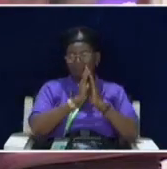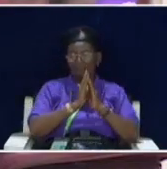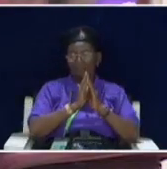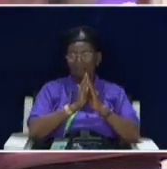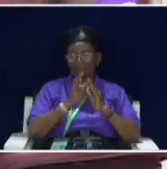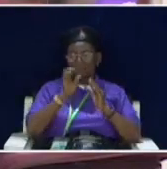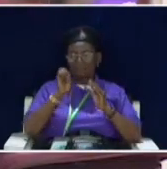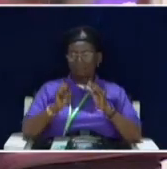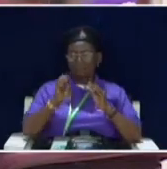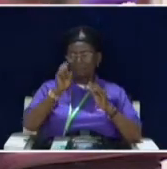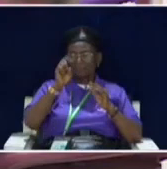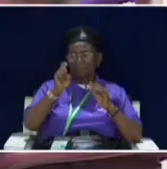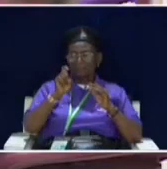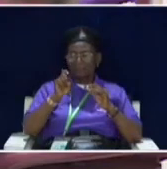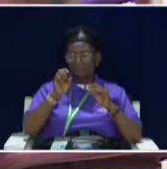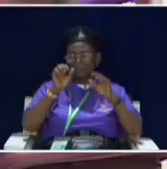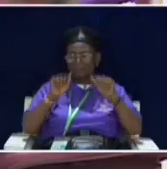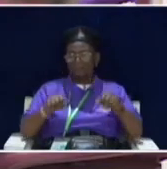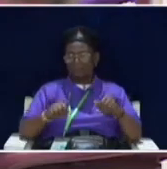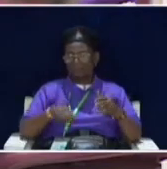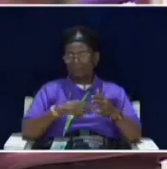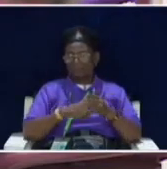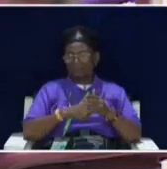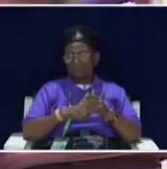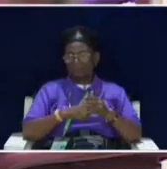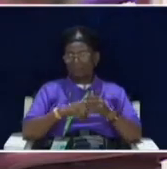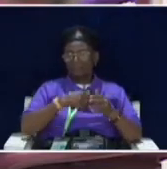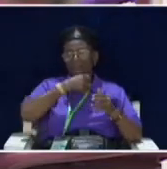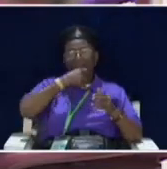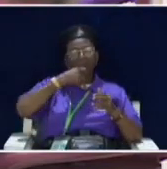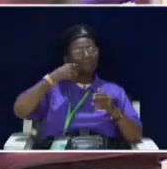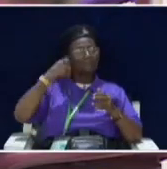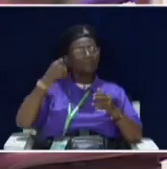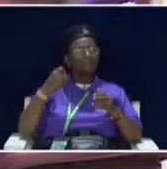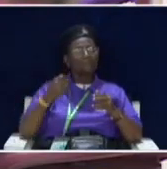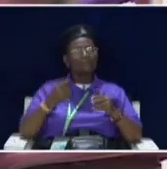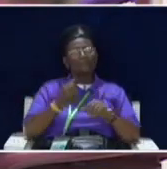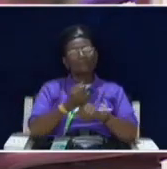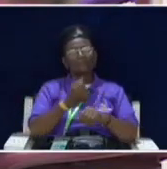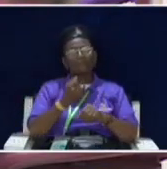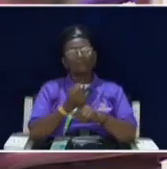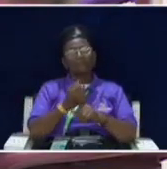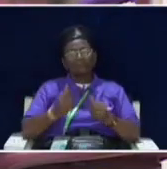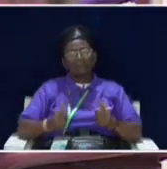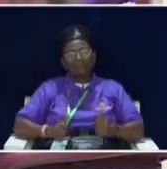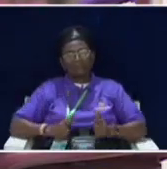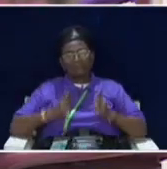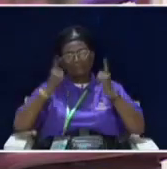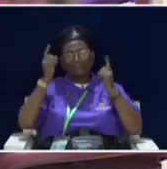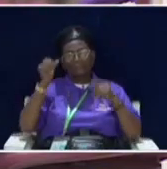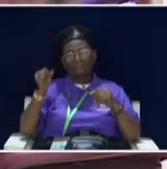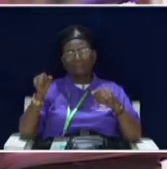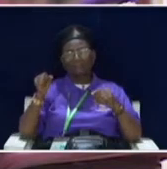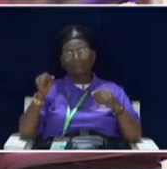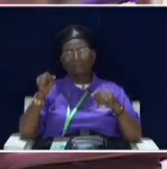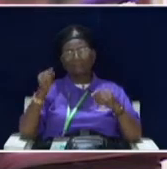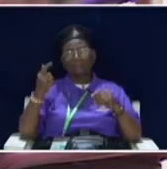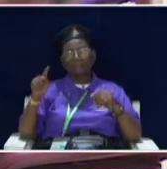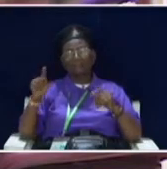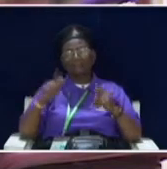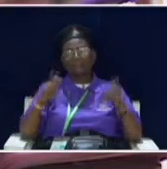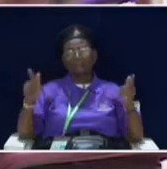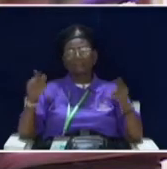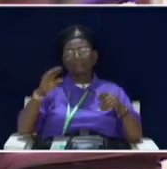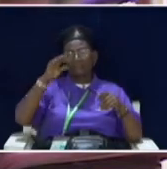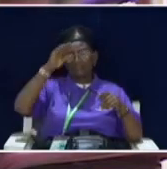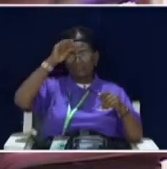lowo Ezekiel, can these dry bones live? Se awon egungun gbigbe yi le tun pada yebi? The great man of God